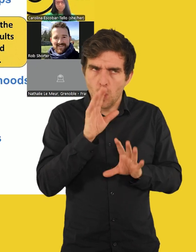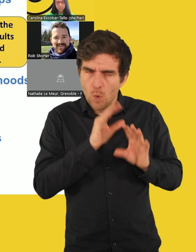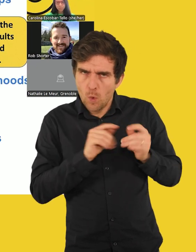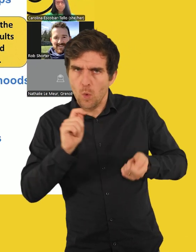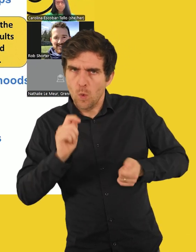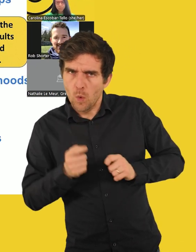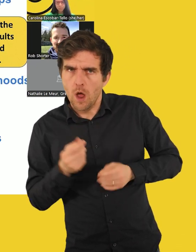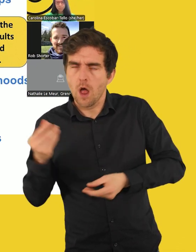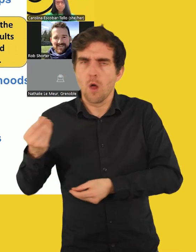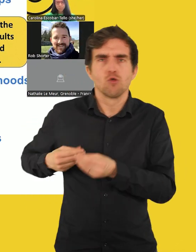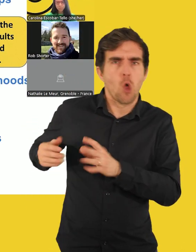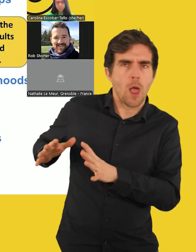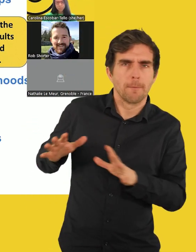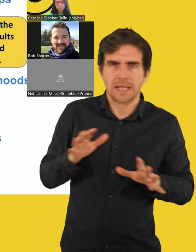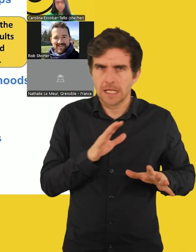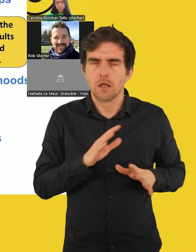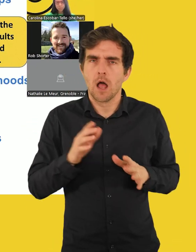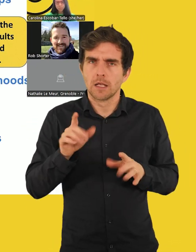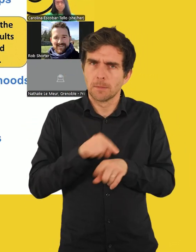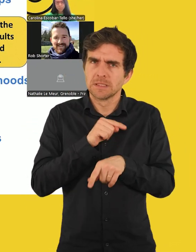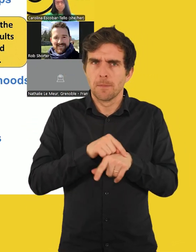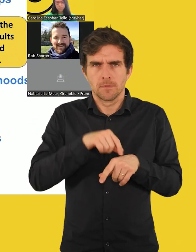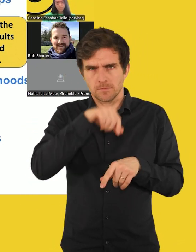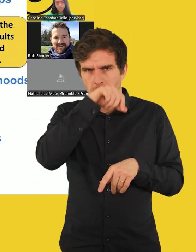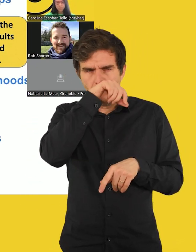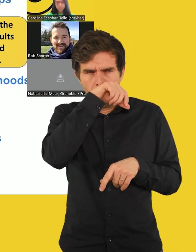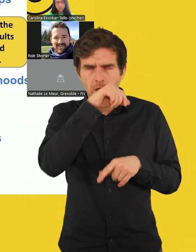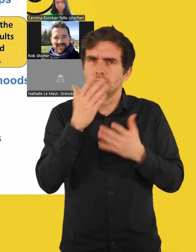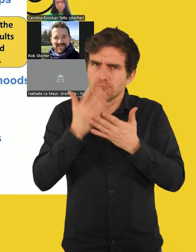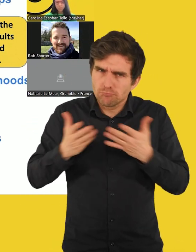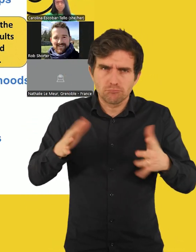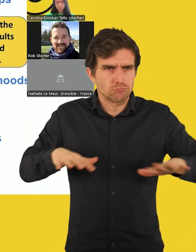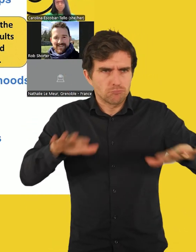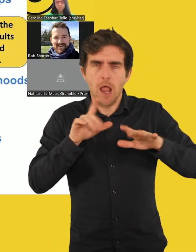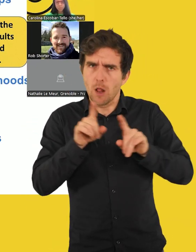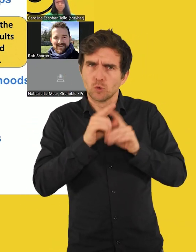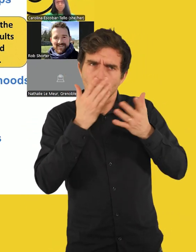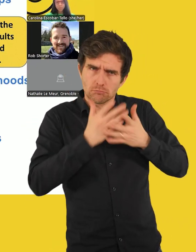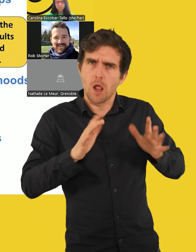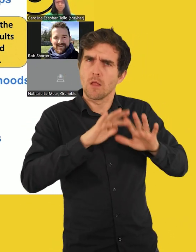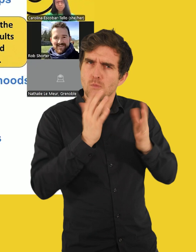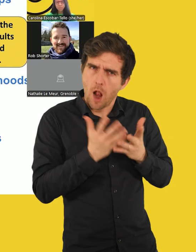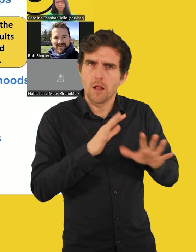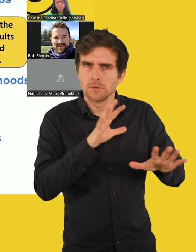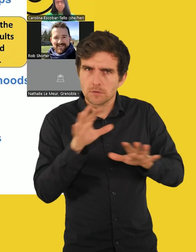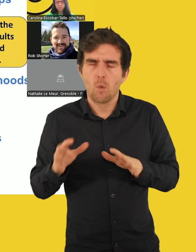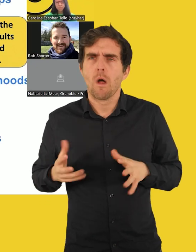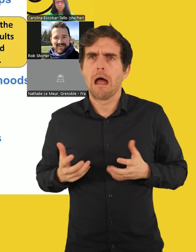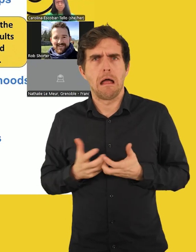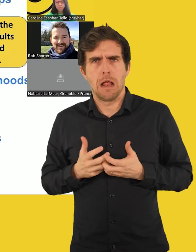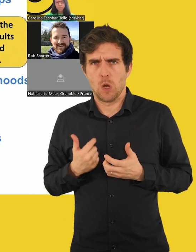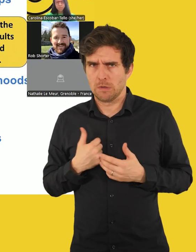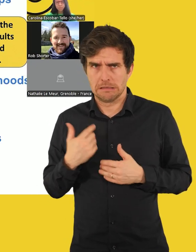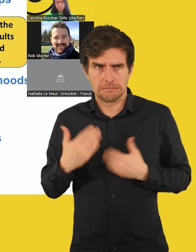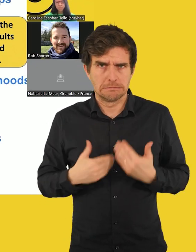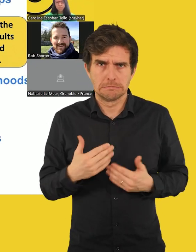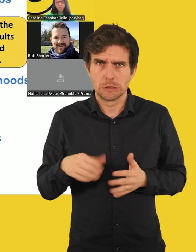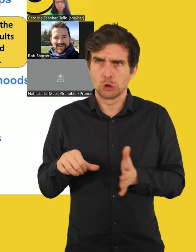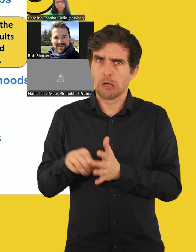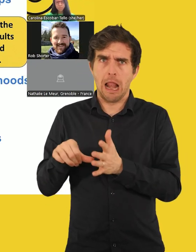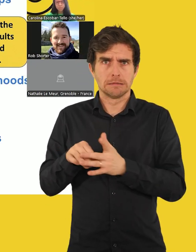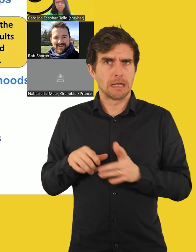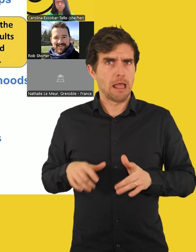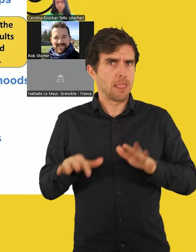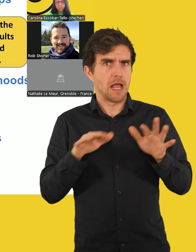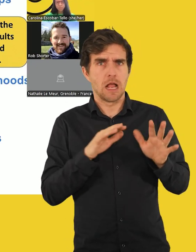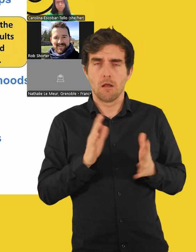to reorganize the economy in respect of the rights of all and the integrity of the living planet. So what do we do in the face of